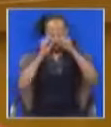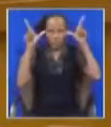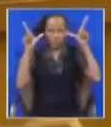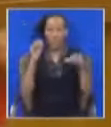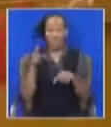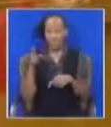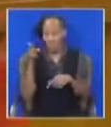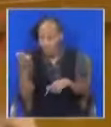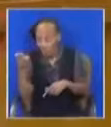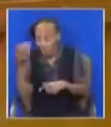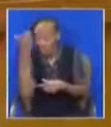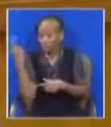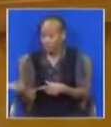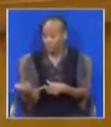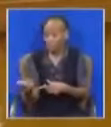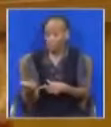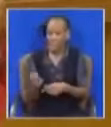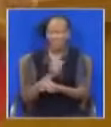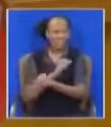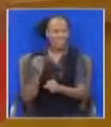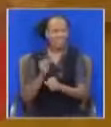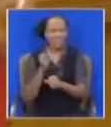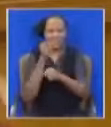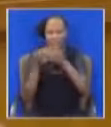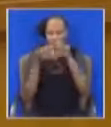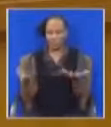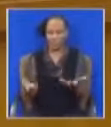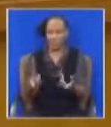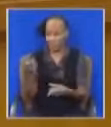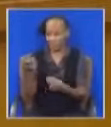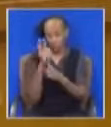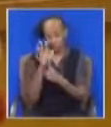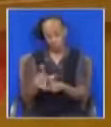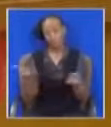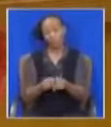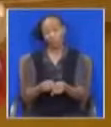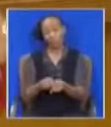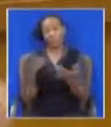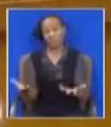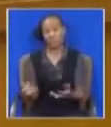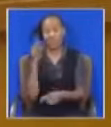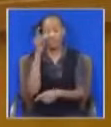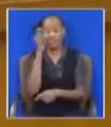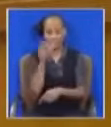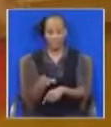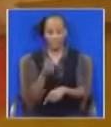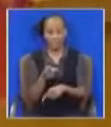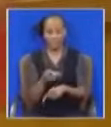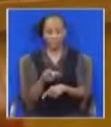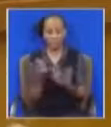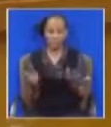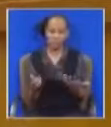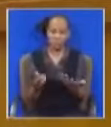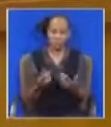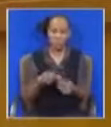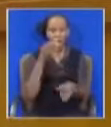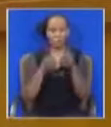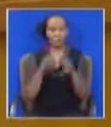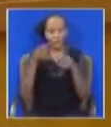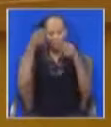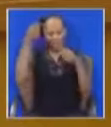you, it doesn't say goodbye. You are such a typical example of a person who has just lost his